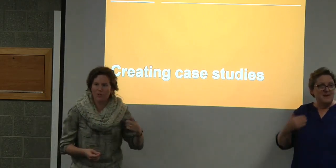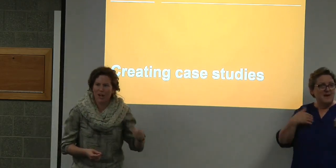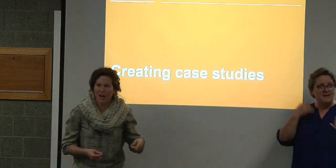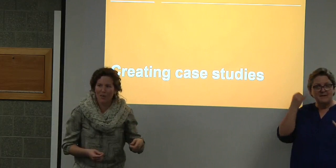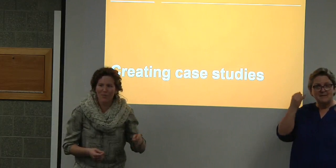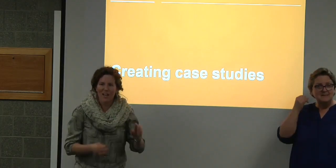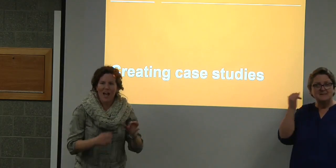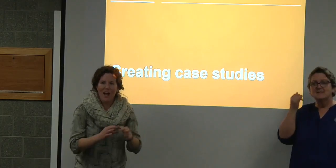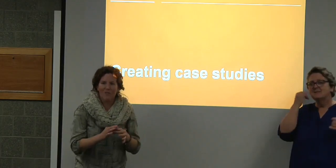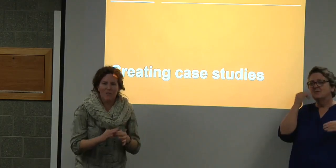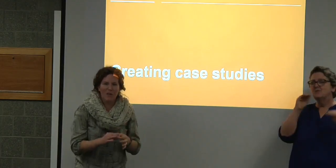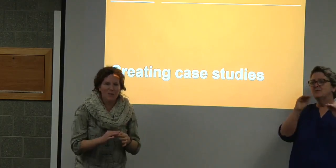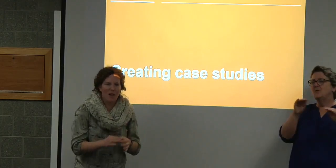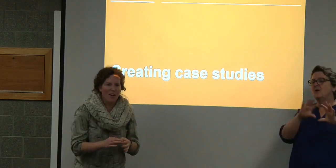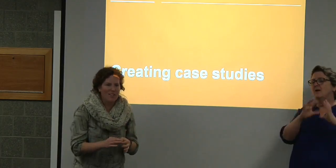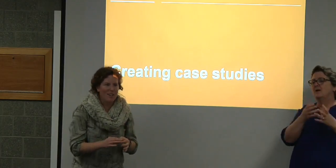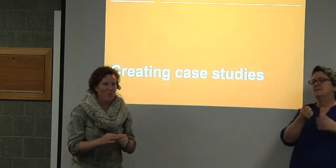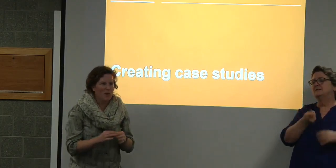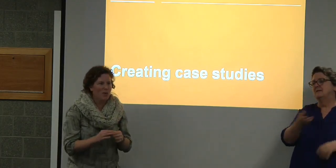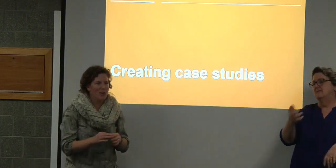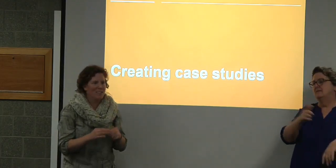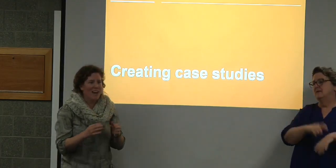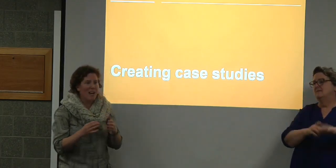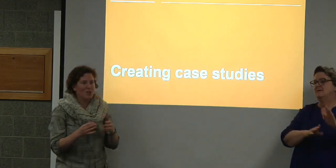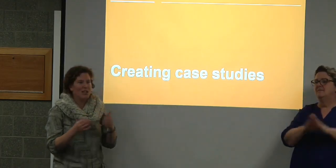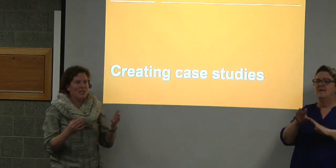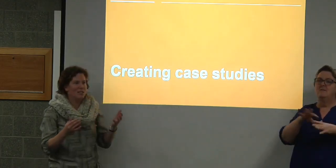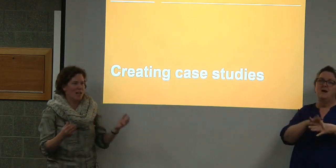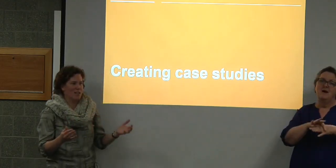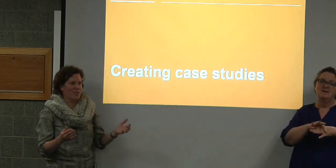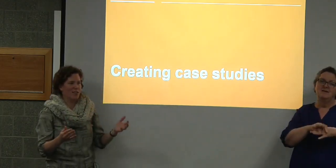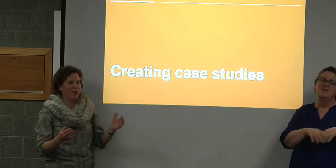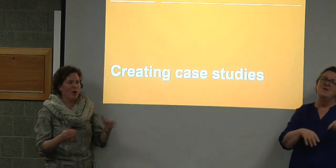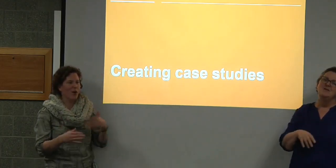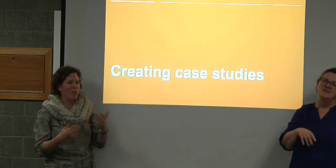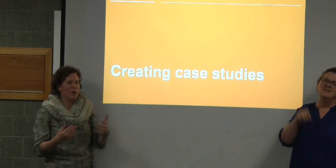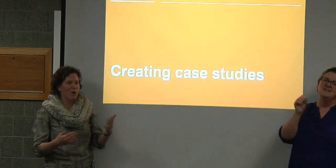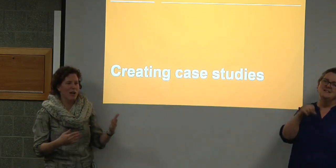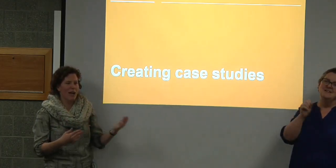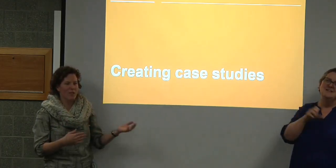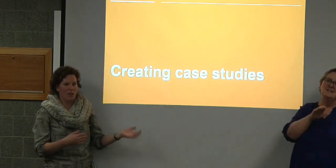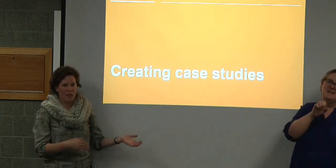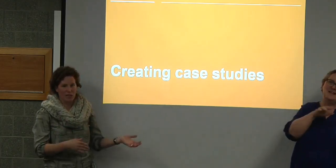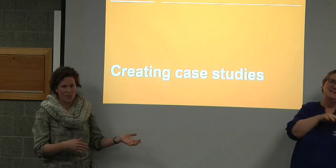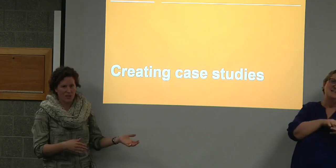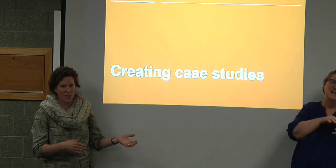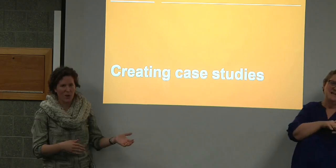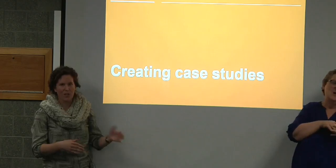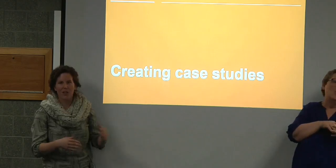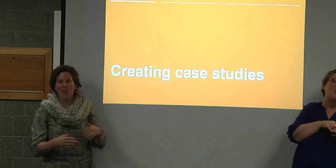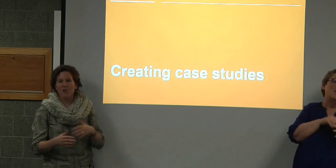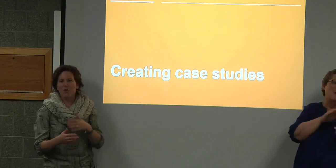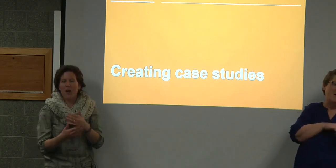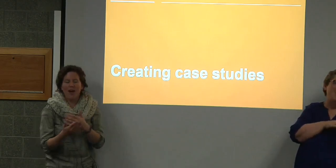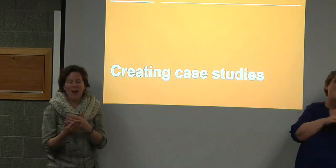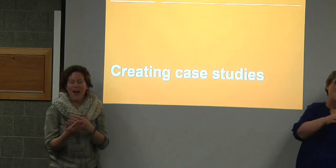a class multiple times and have developed content, you might realize it actually is a case study, or I'm on my way to having a case